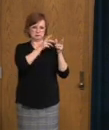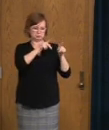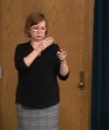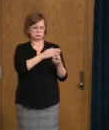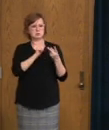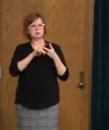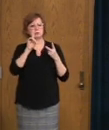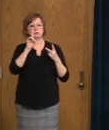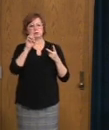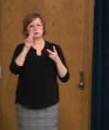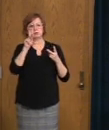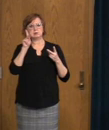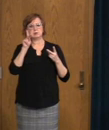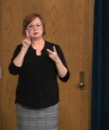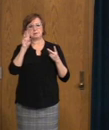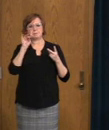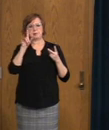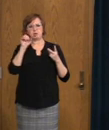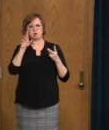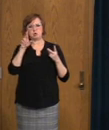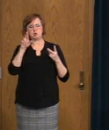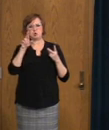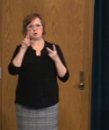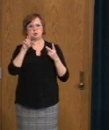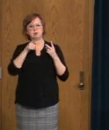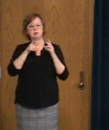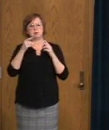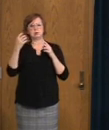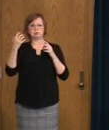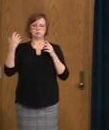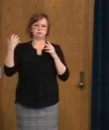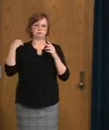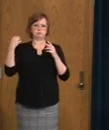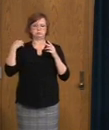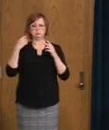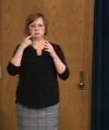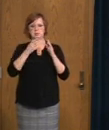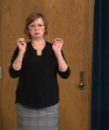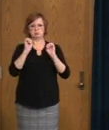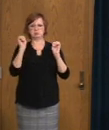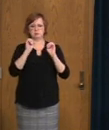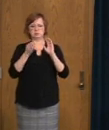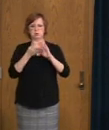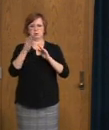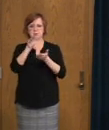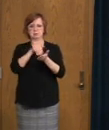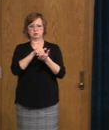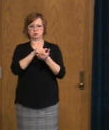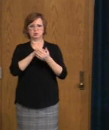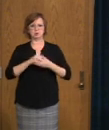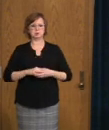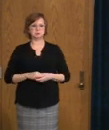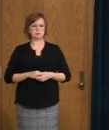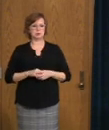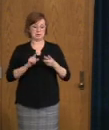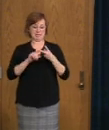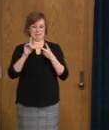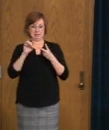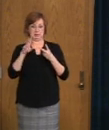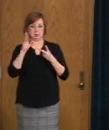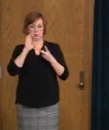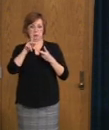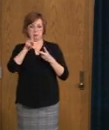chief of our Emergency Operations Center. I'm going to have Derek provide a presentation in a few minutes